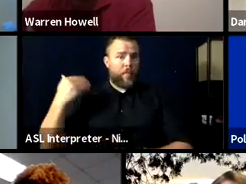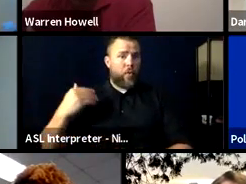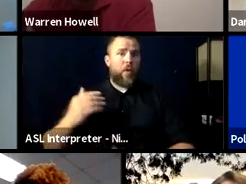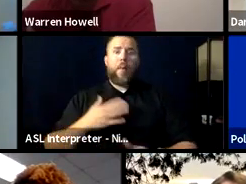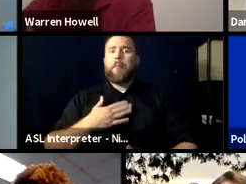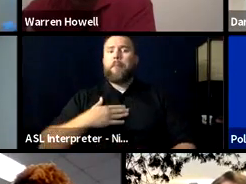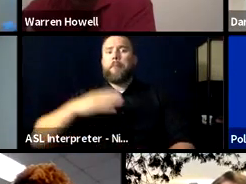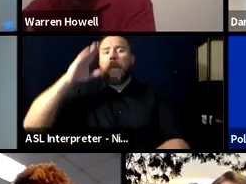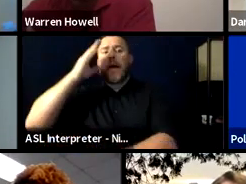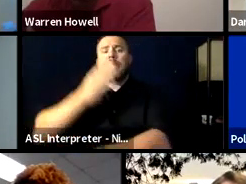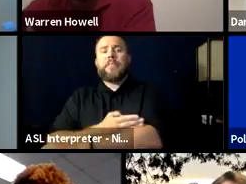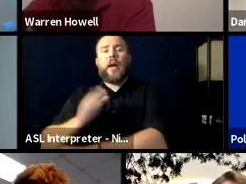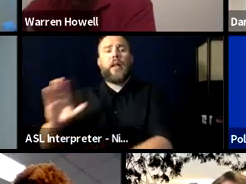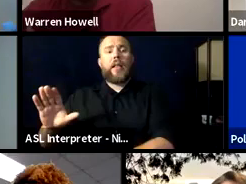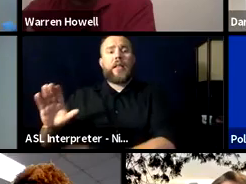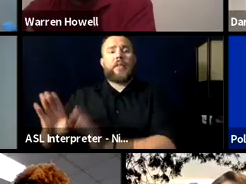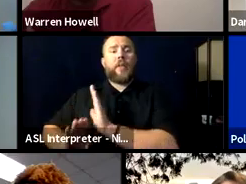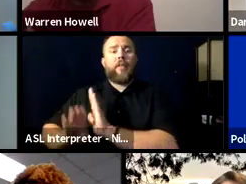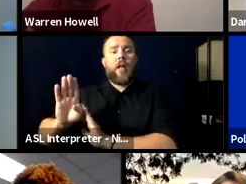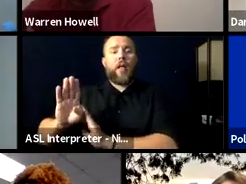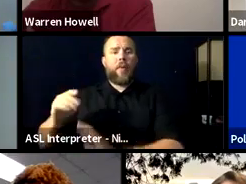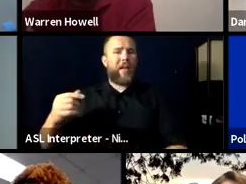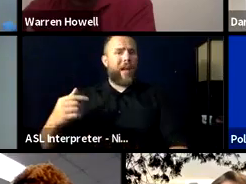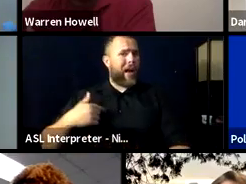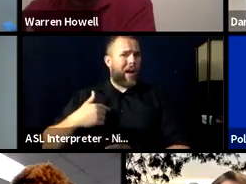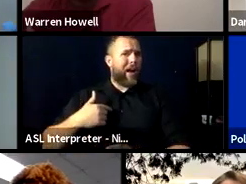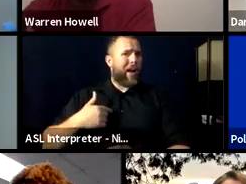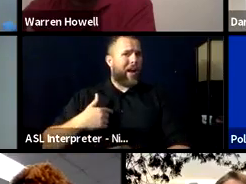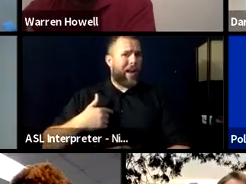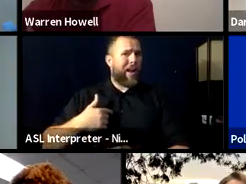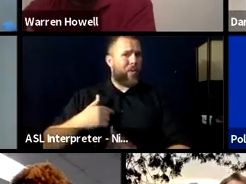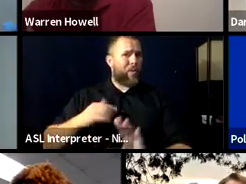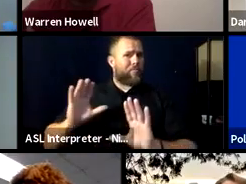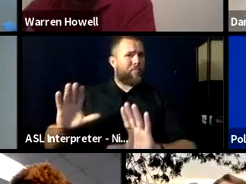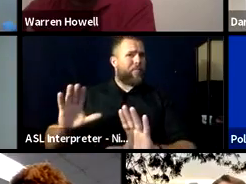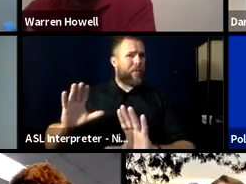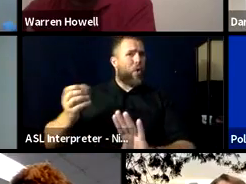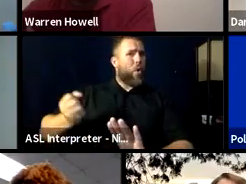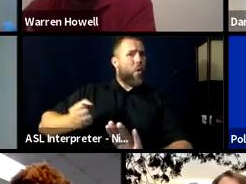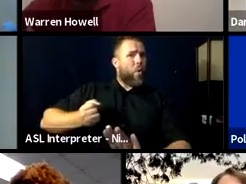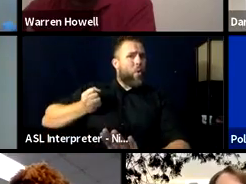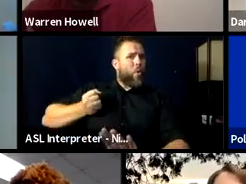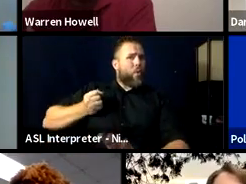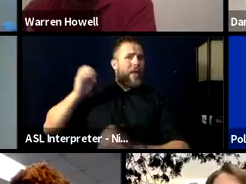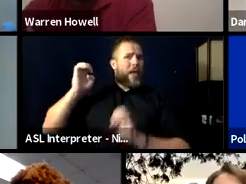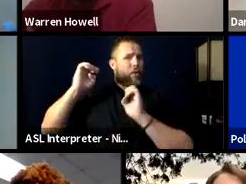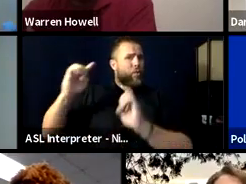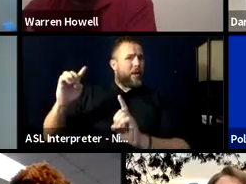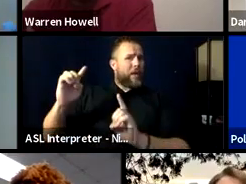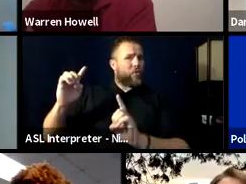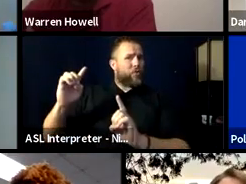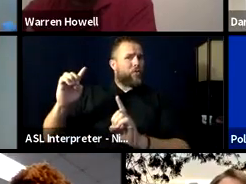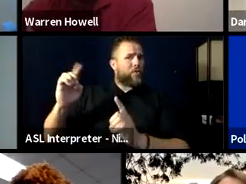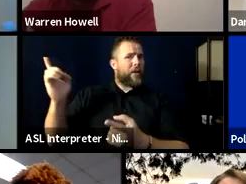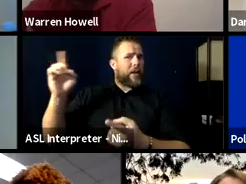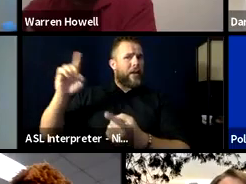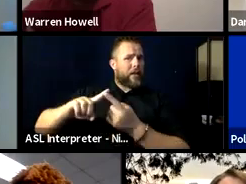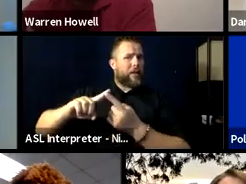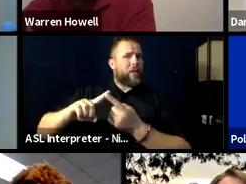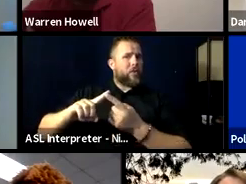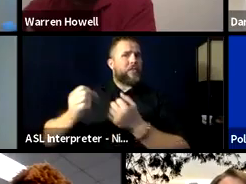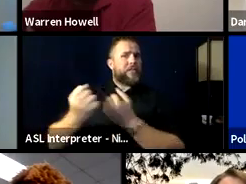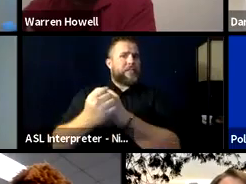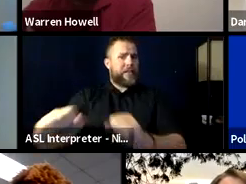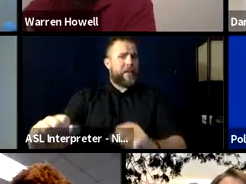son's development for a bit of peace, knowing that he will be safe returning to school. I do not currently think that it's